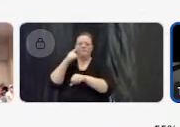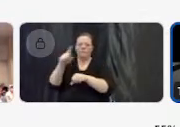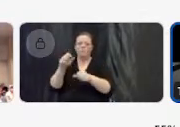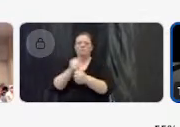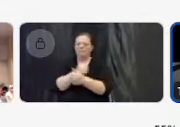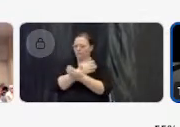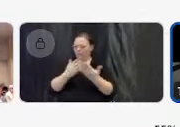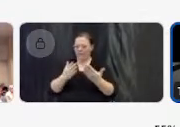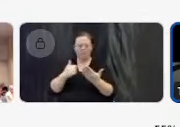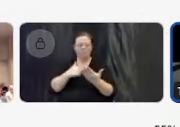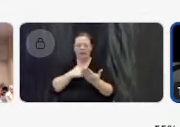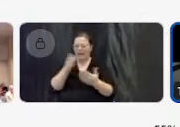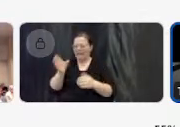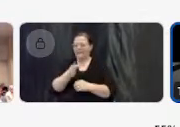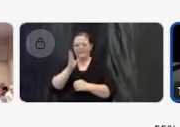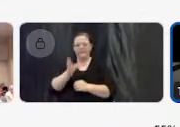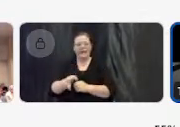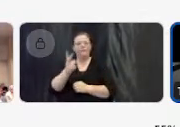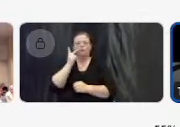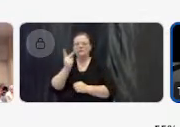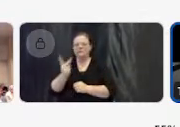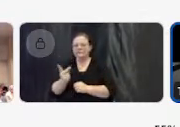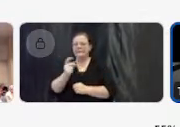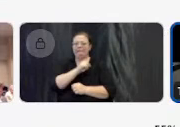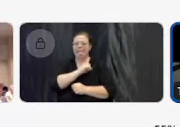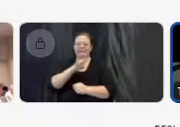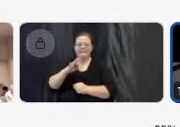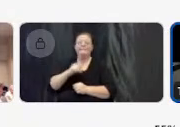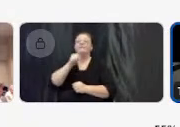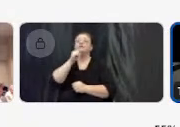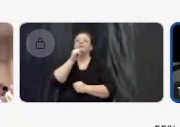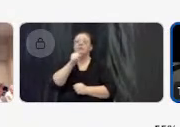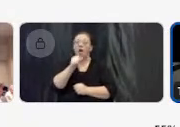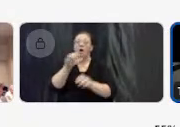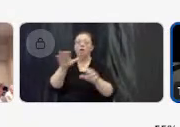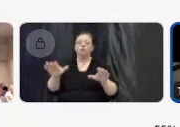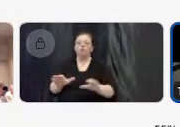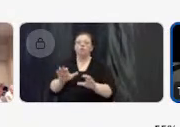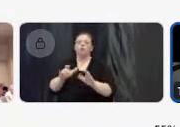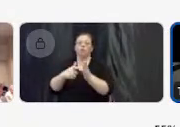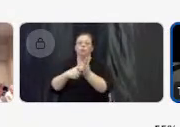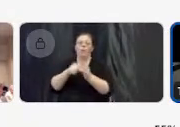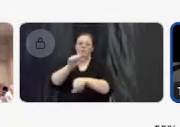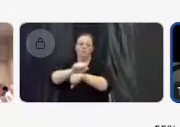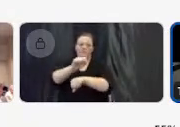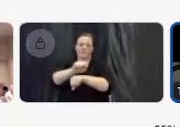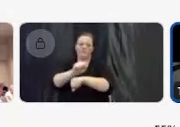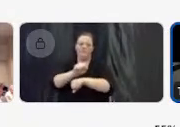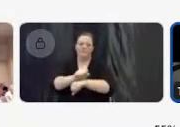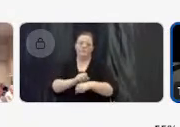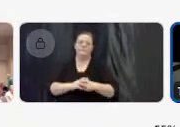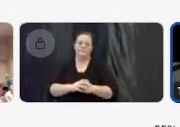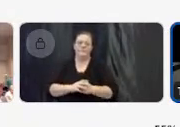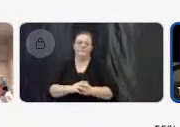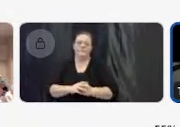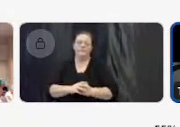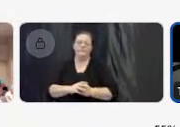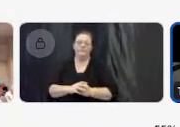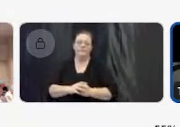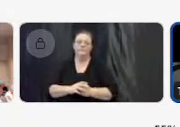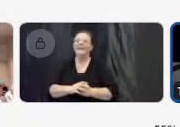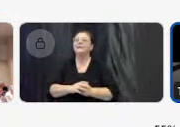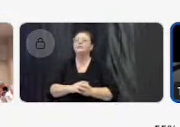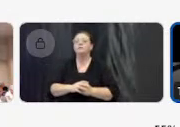I have never seen the staff not do what it was supposed to do. And it has